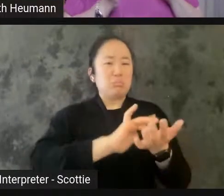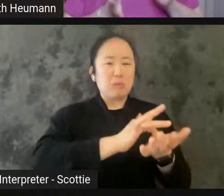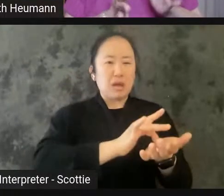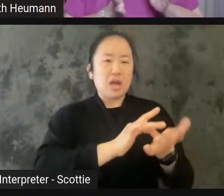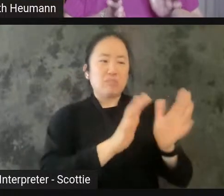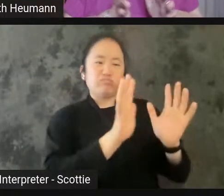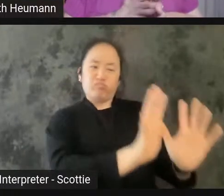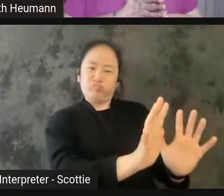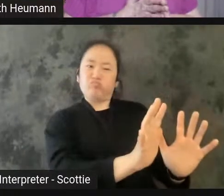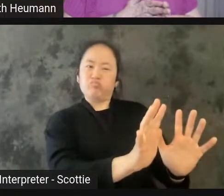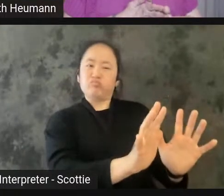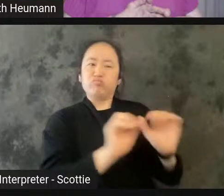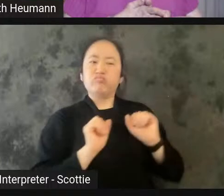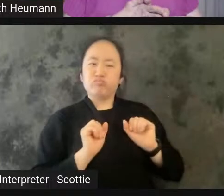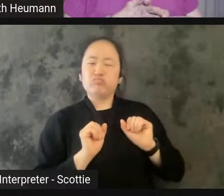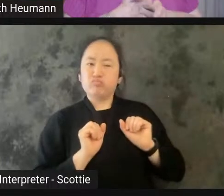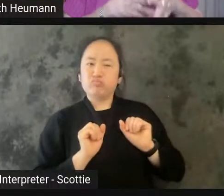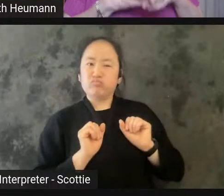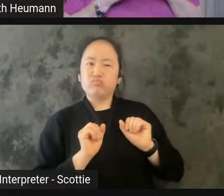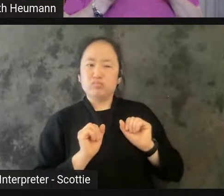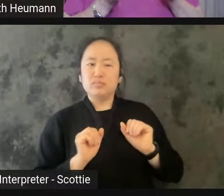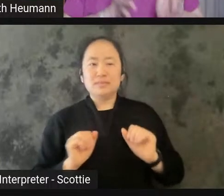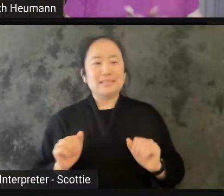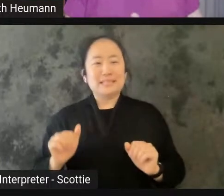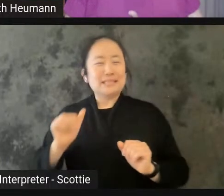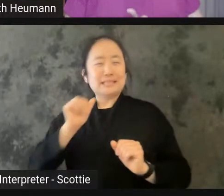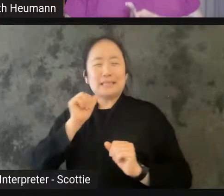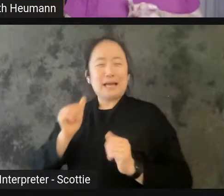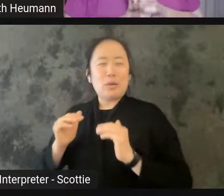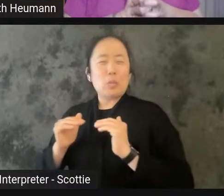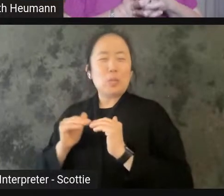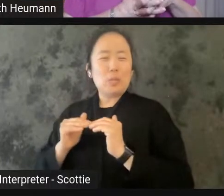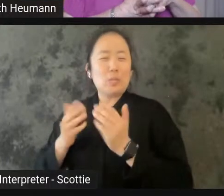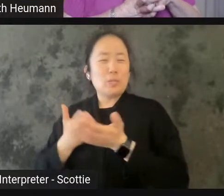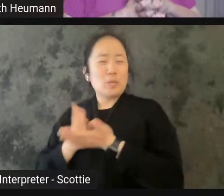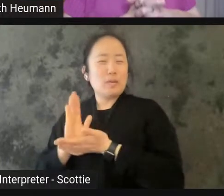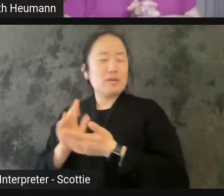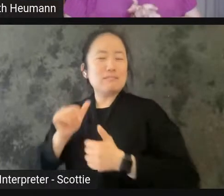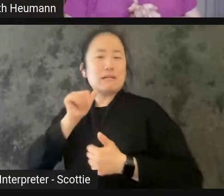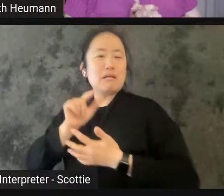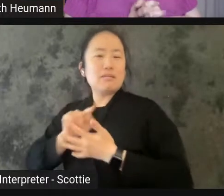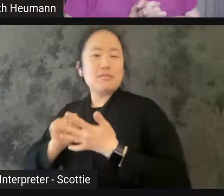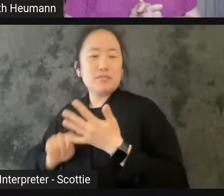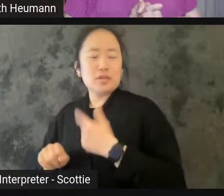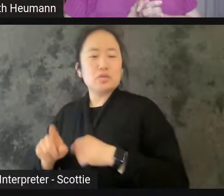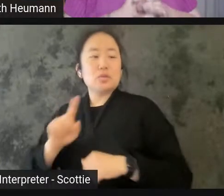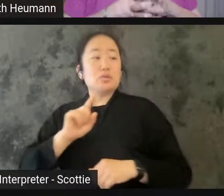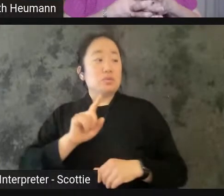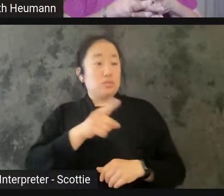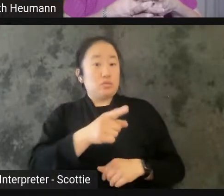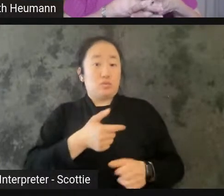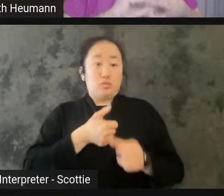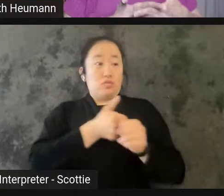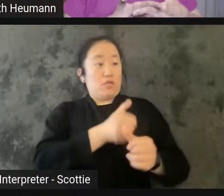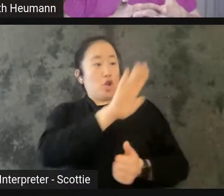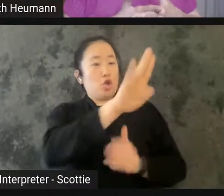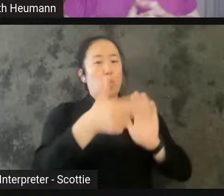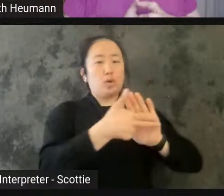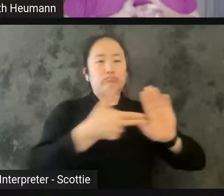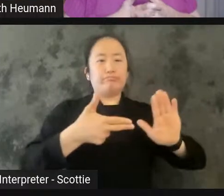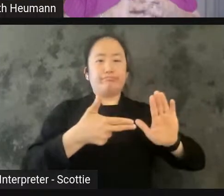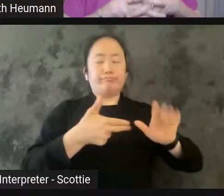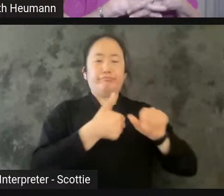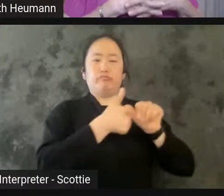these stovepipes which deal with whatever the particular label of a disability was and